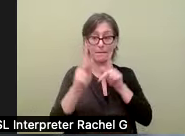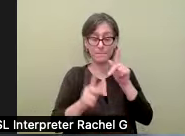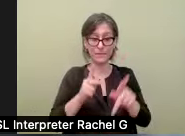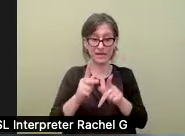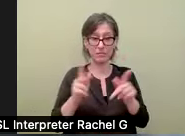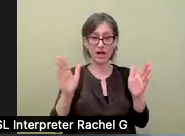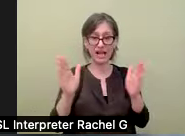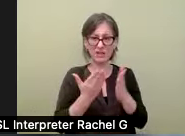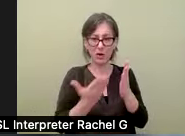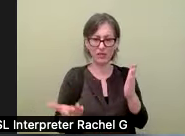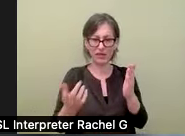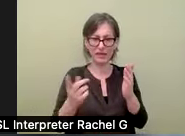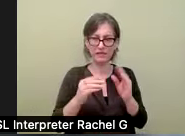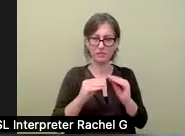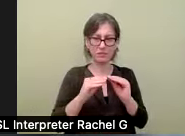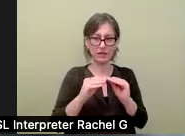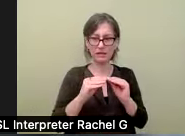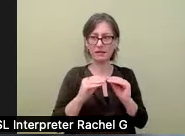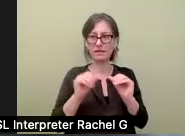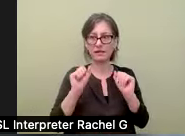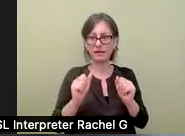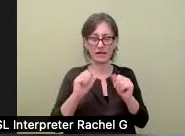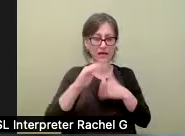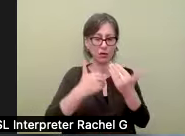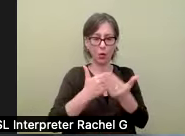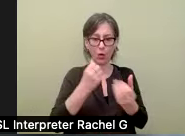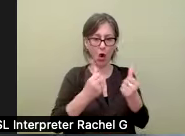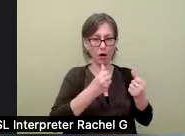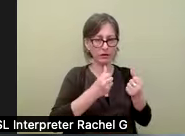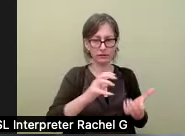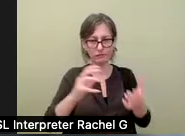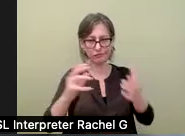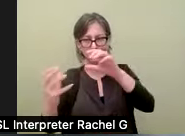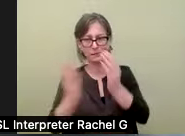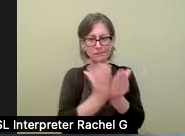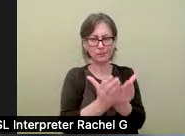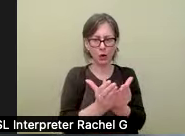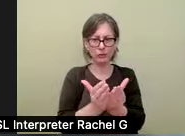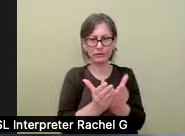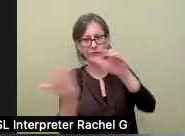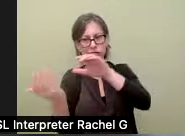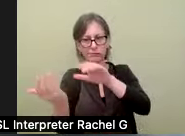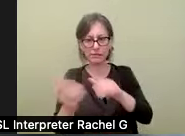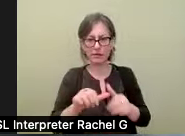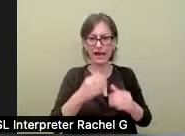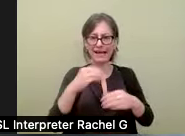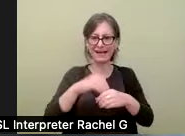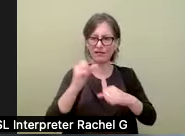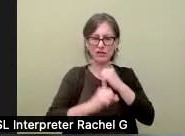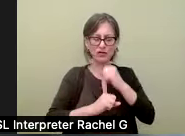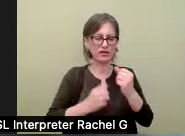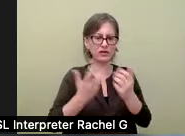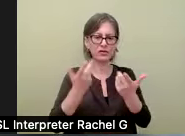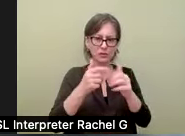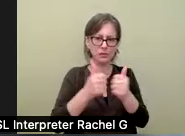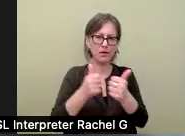small items, but it moves, again, entire vehicles, boats, and large infrastructure. So we don't want anyone near the coast, not